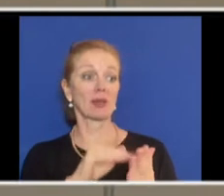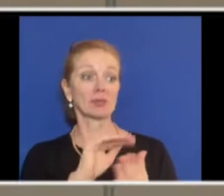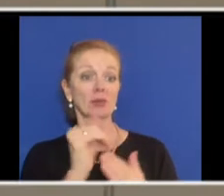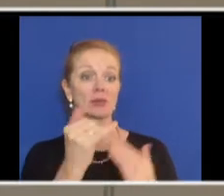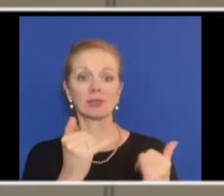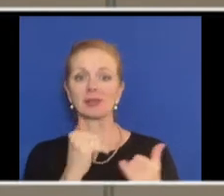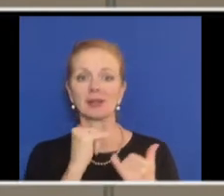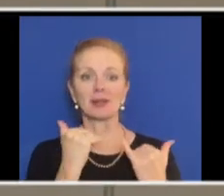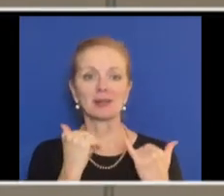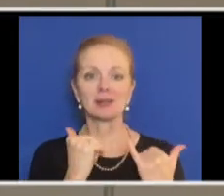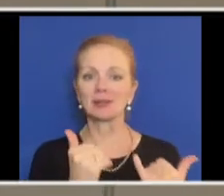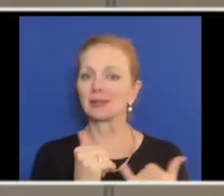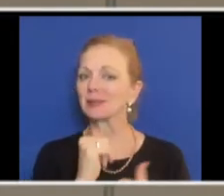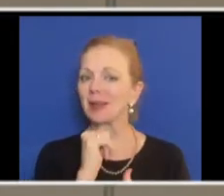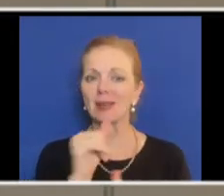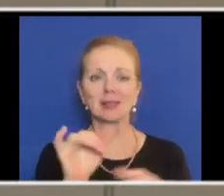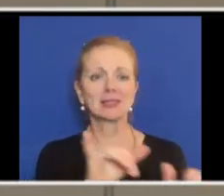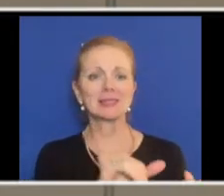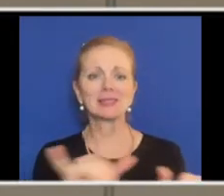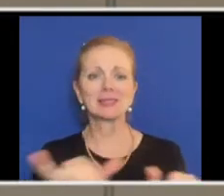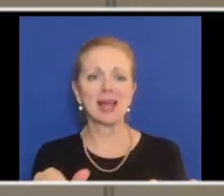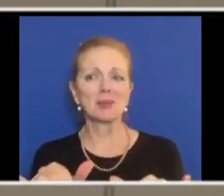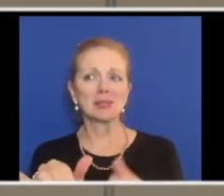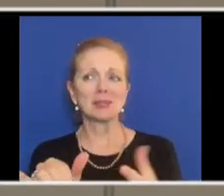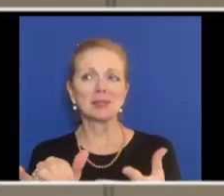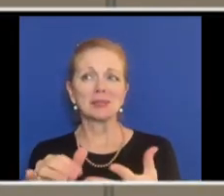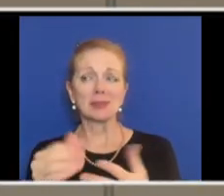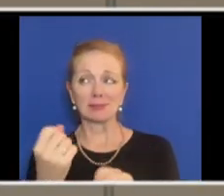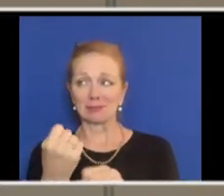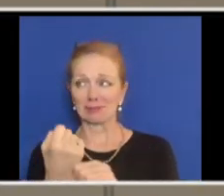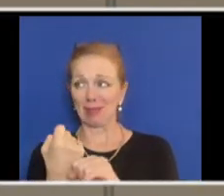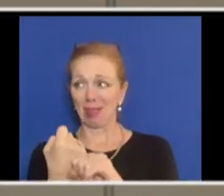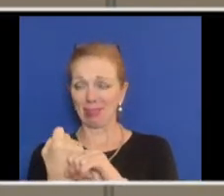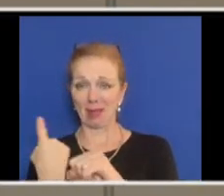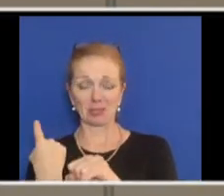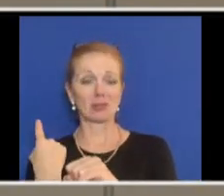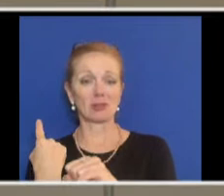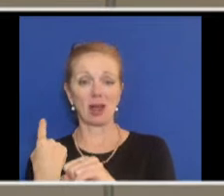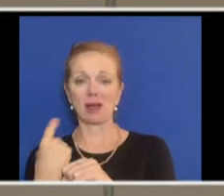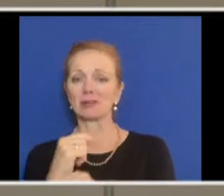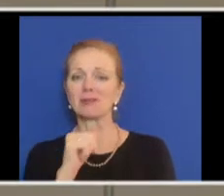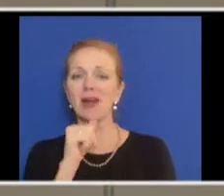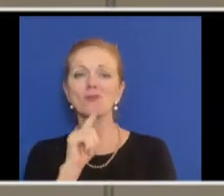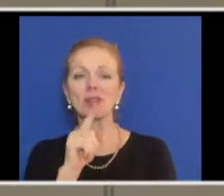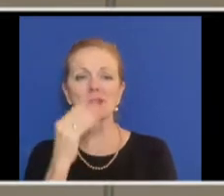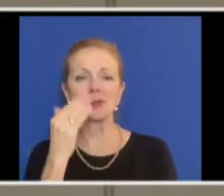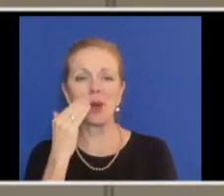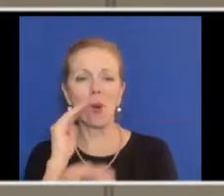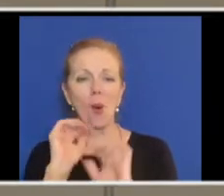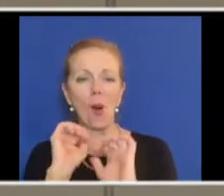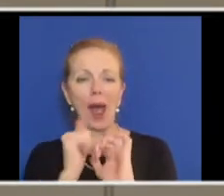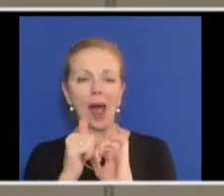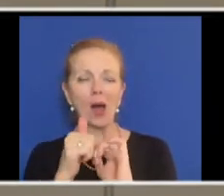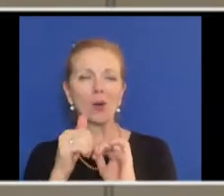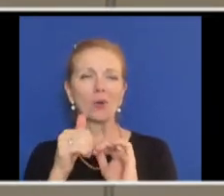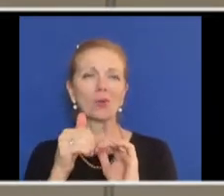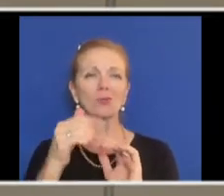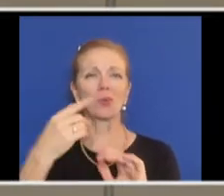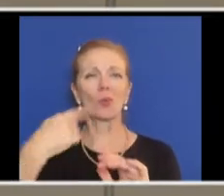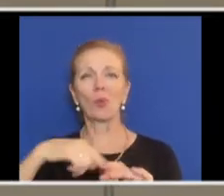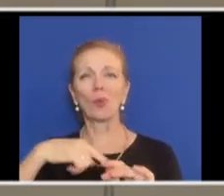not the same as it was just last year so I don't really know how we can quantify